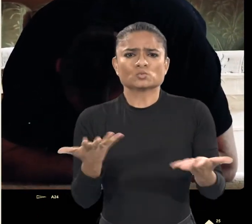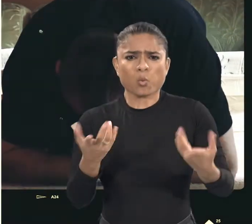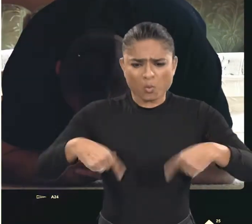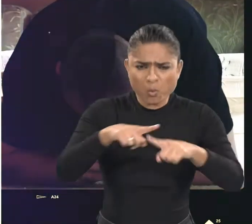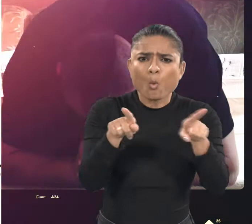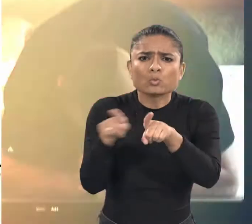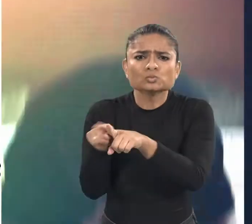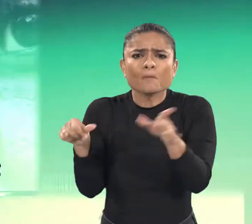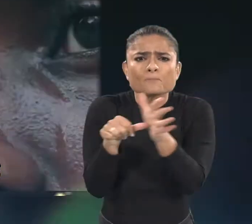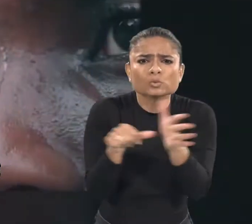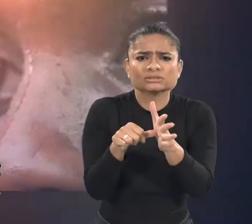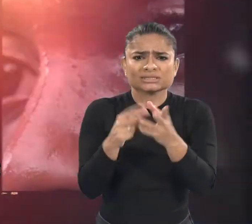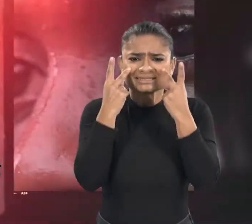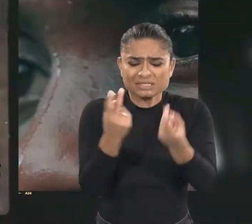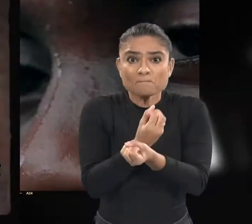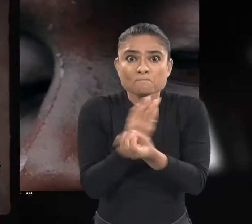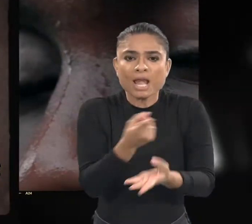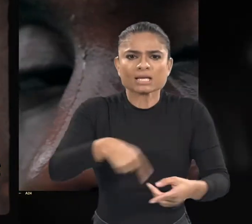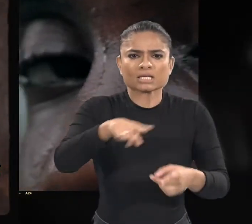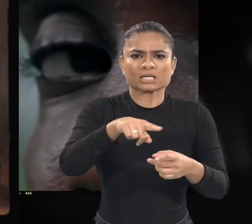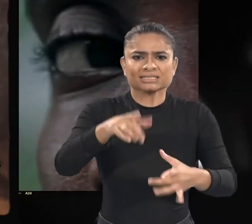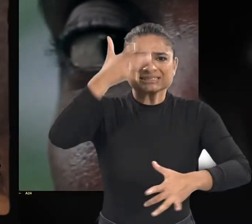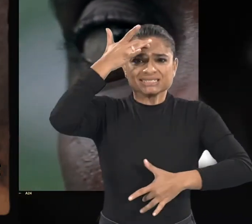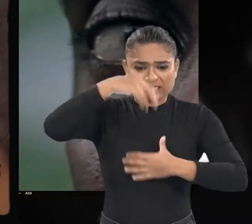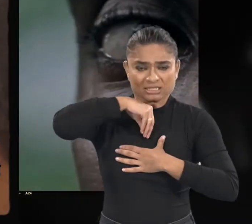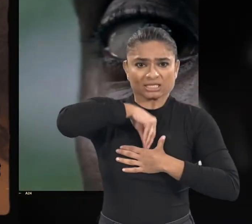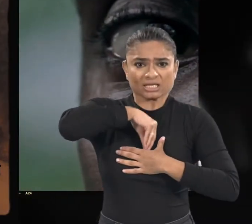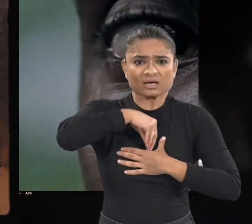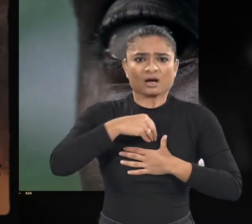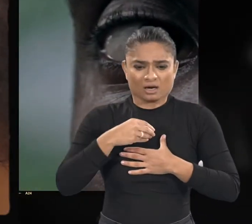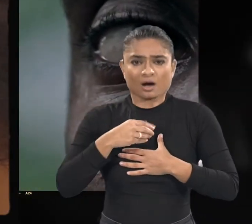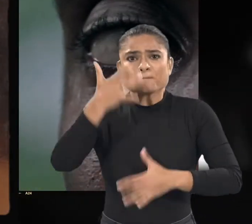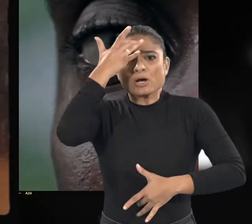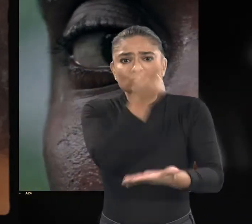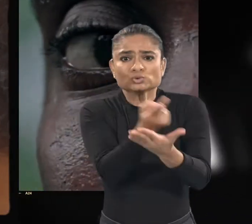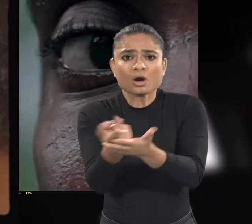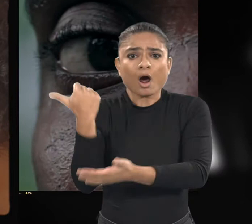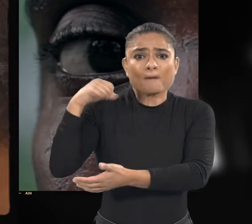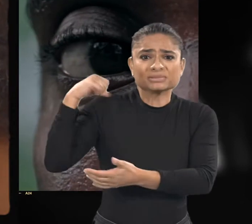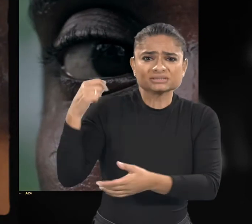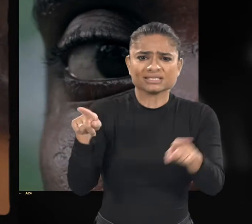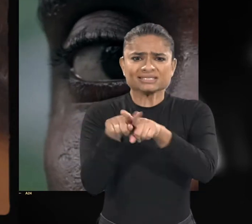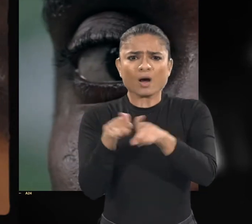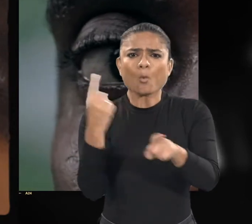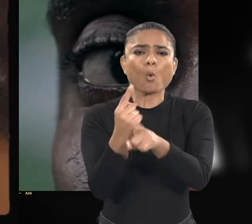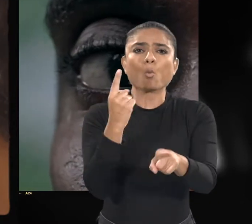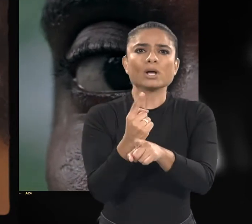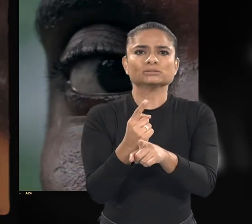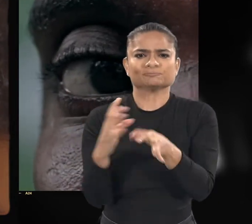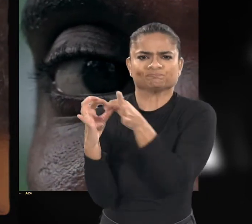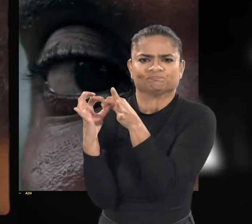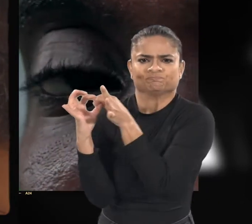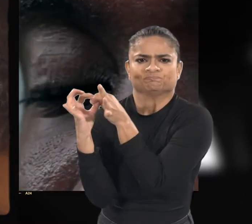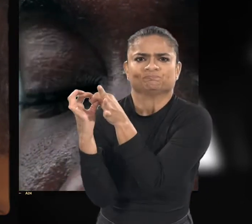themselves. It is also much cheaper maintaining patients in these facilities compared to in hospitals, and they are